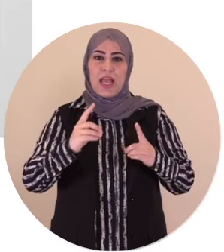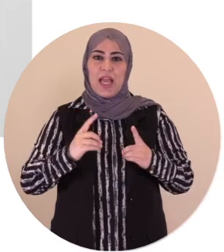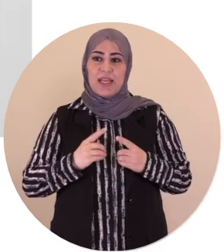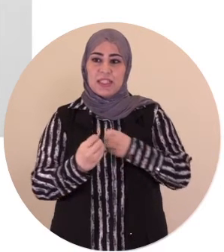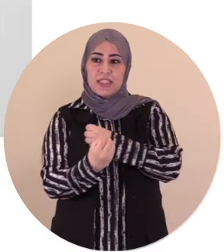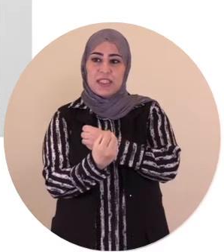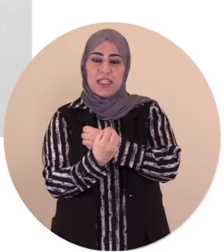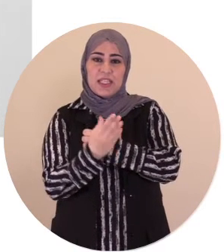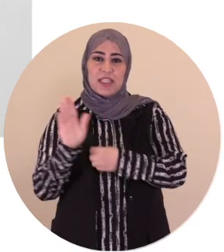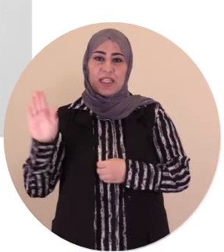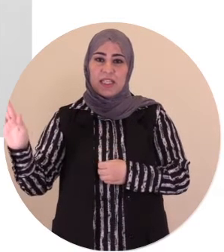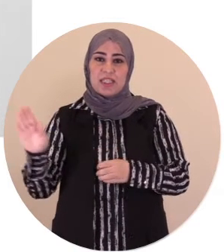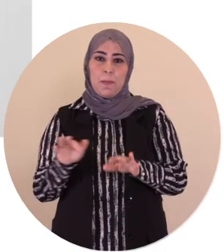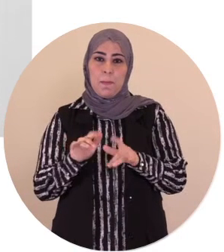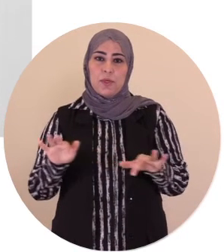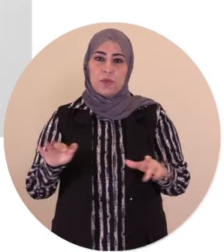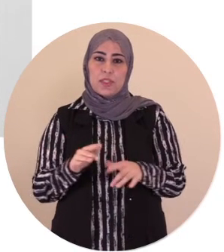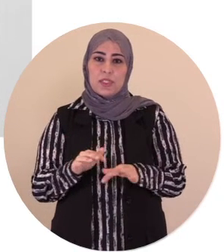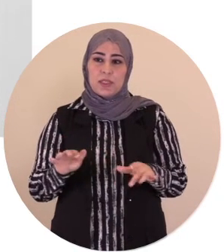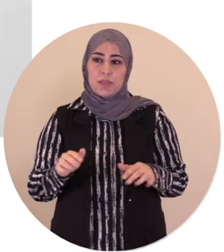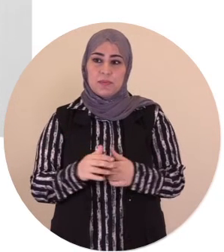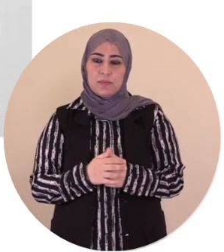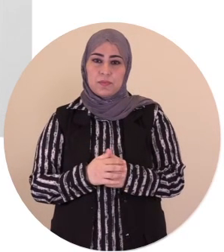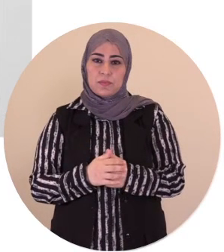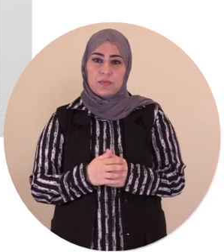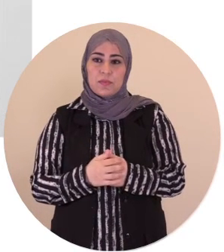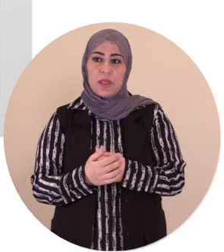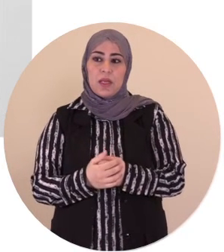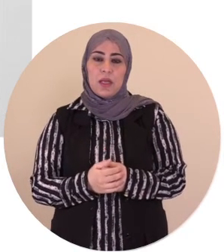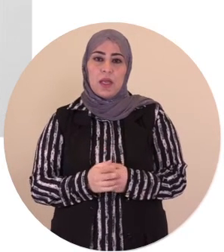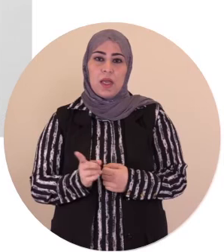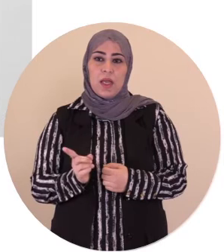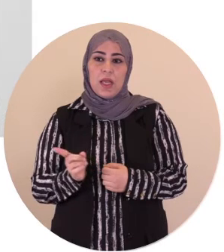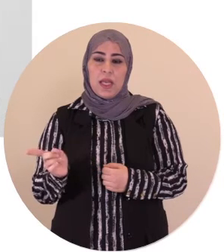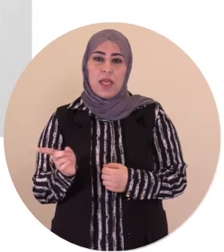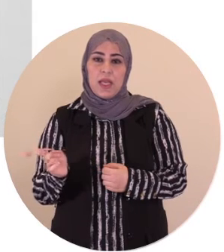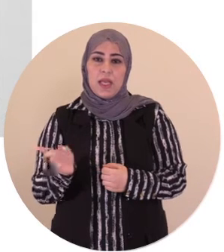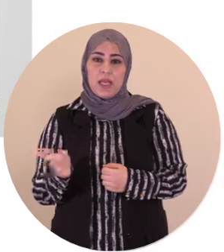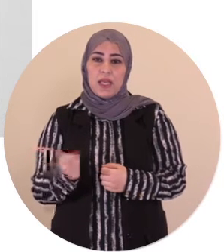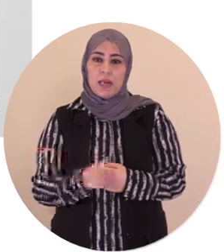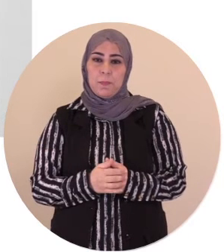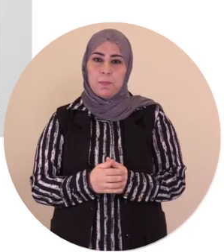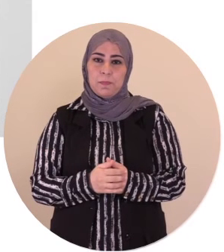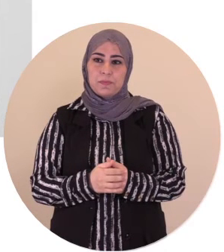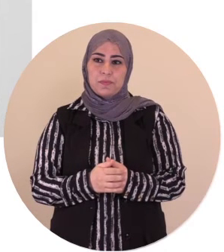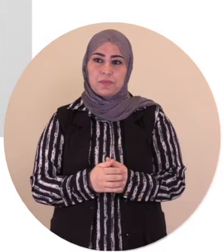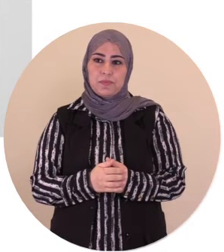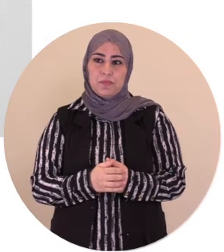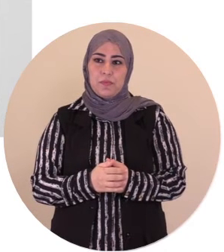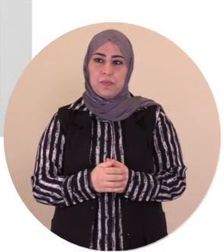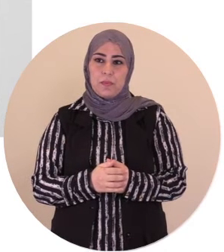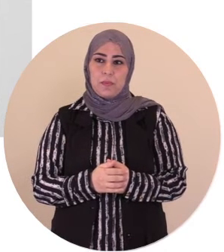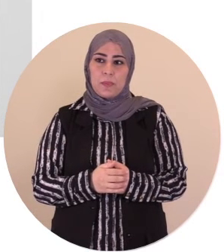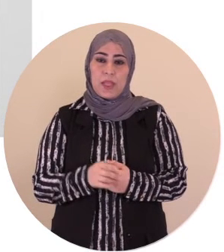taken his music lesson before he made a telephone call. Very easy. Now, do you know that you can use the